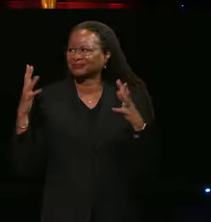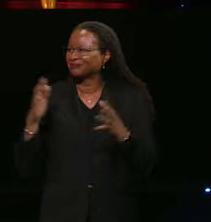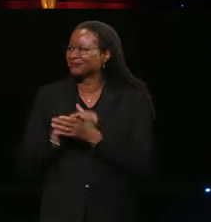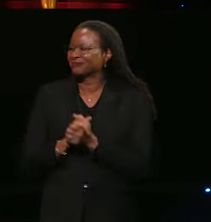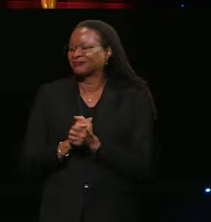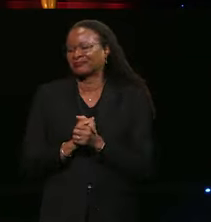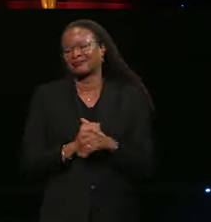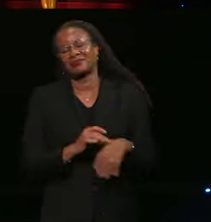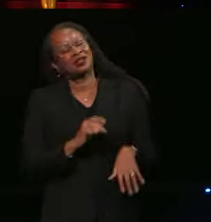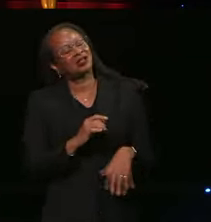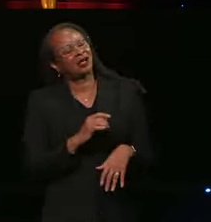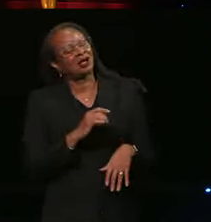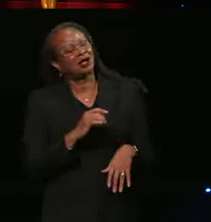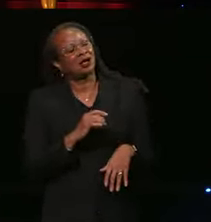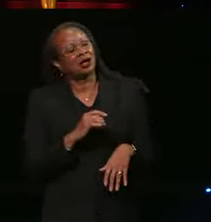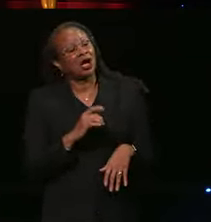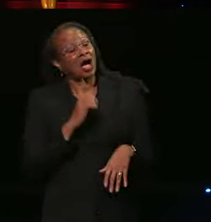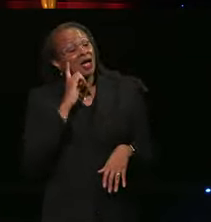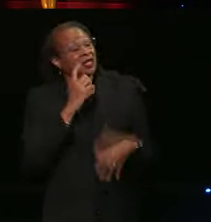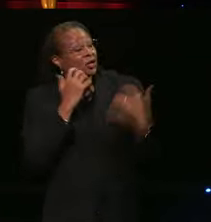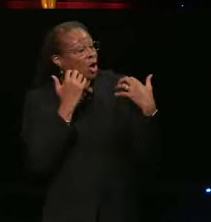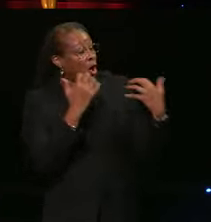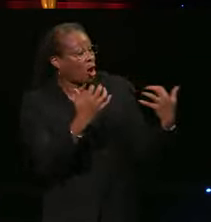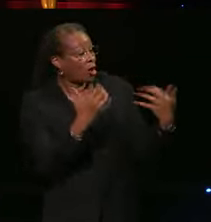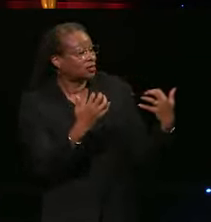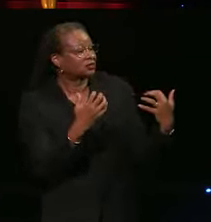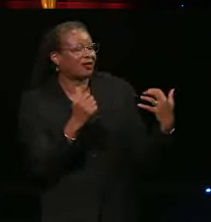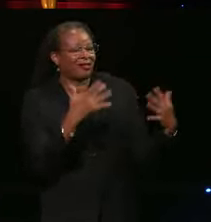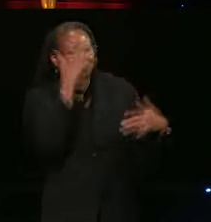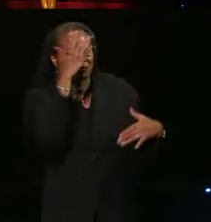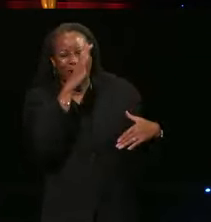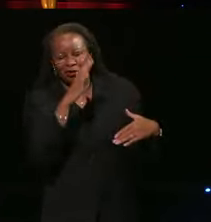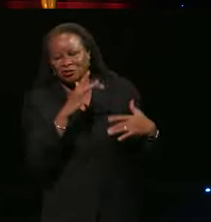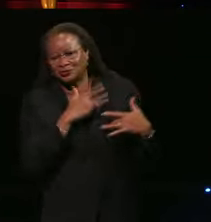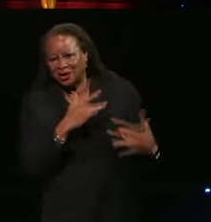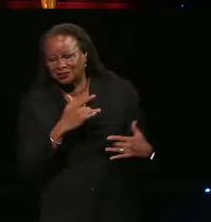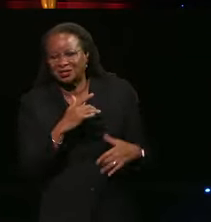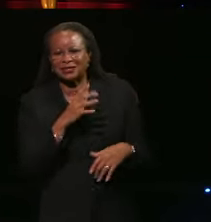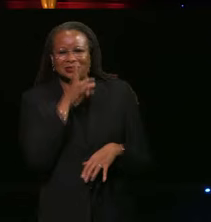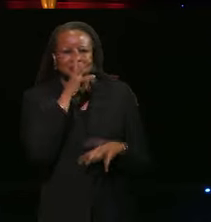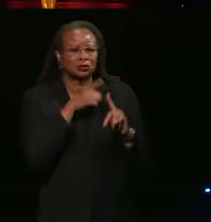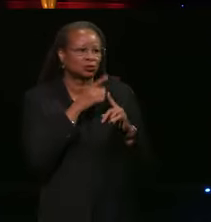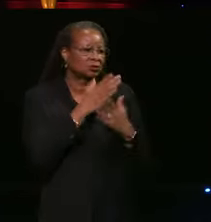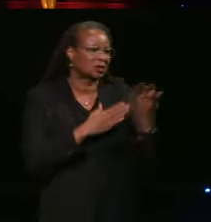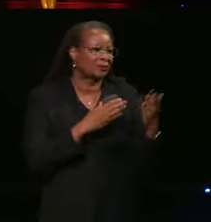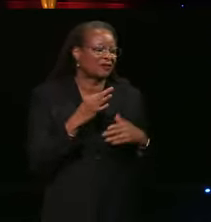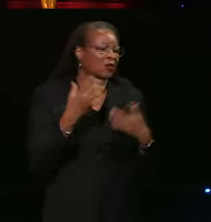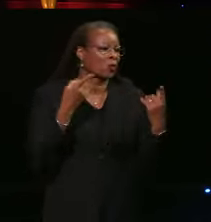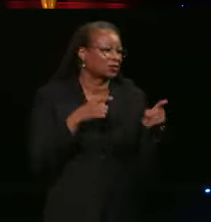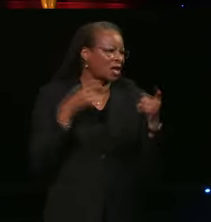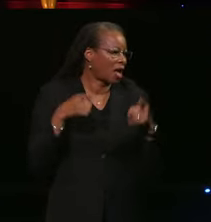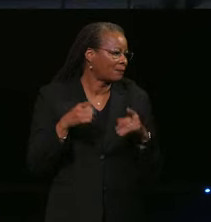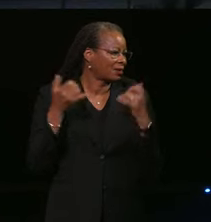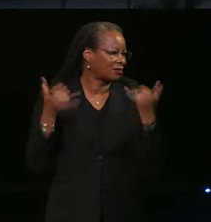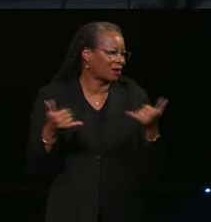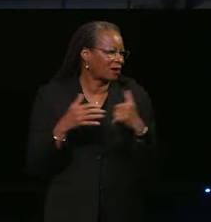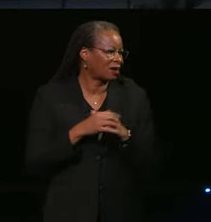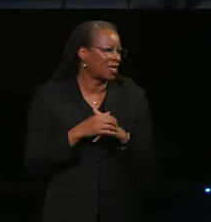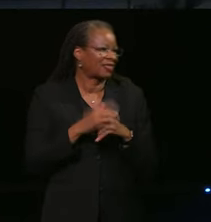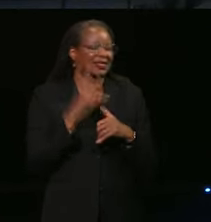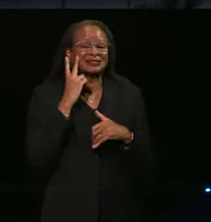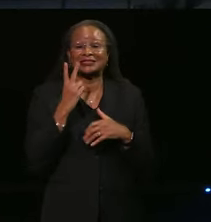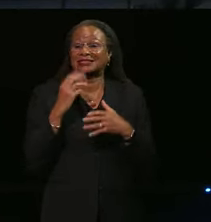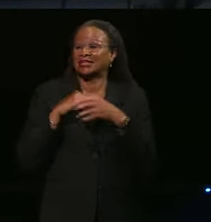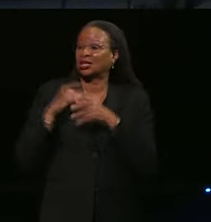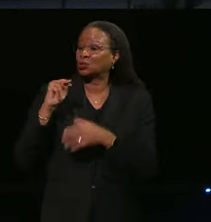the real thing, you know, I think audiences are a lot smarter, and it speaks to some of what's going on now that's been in the news